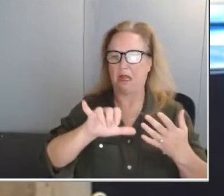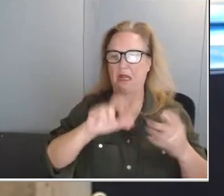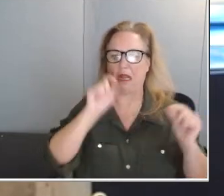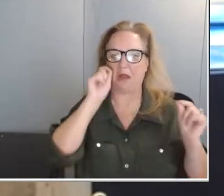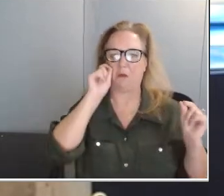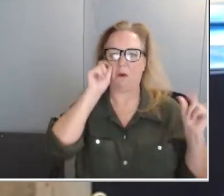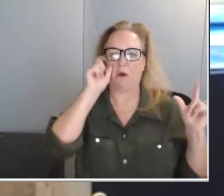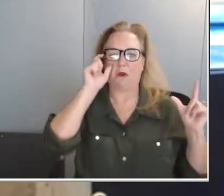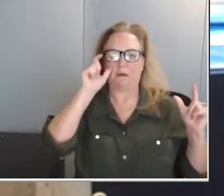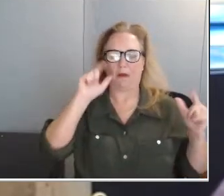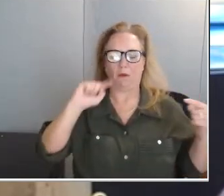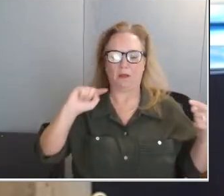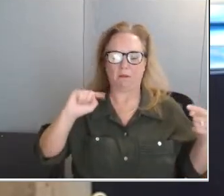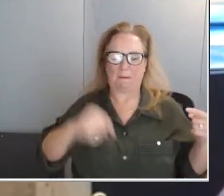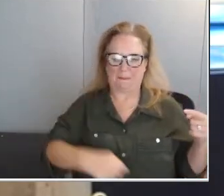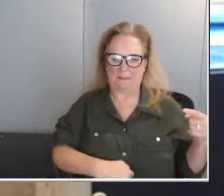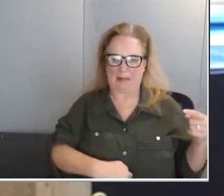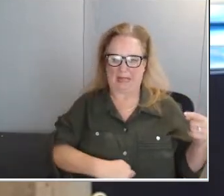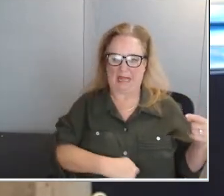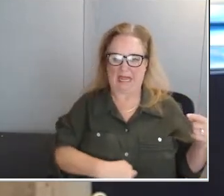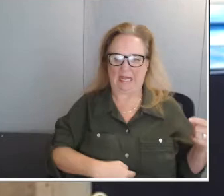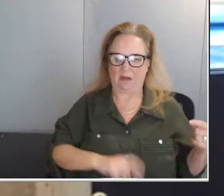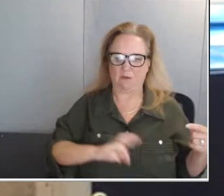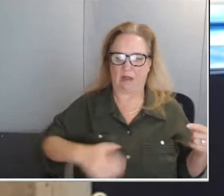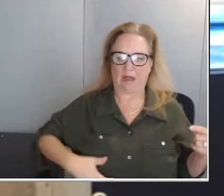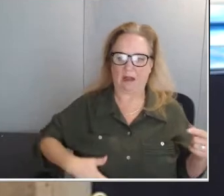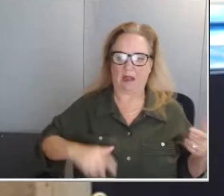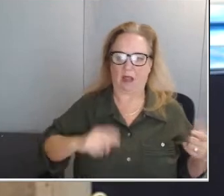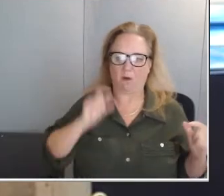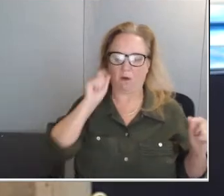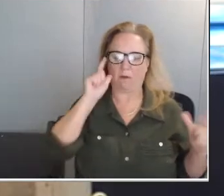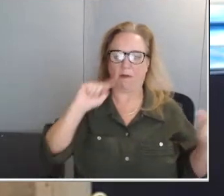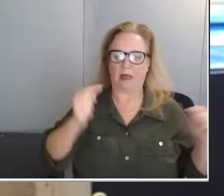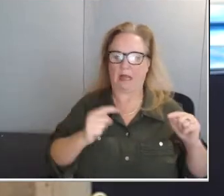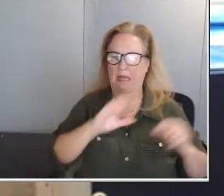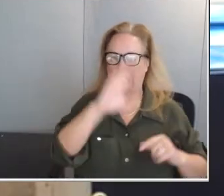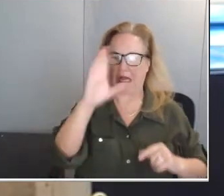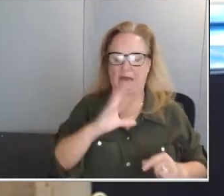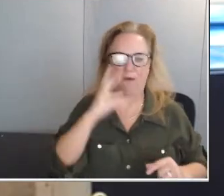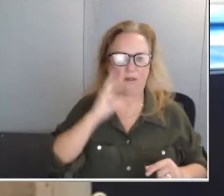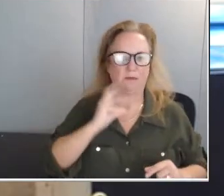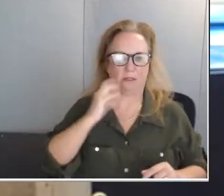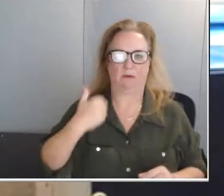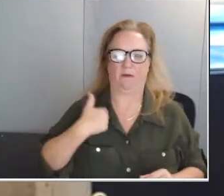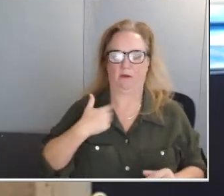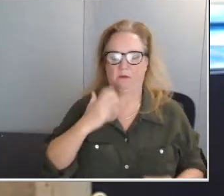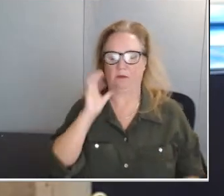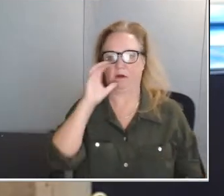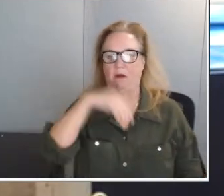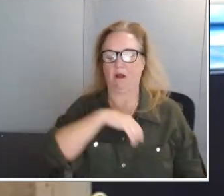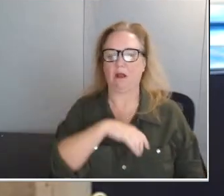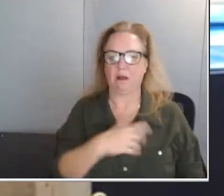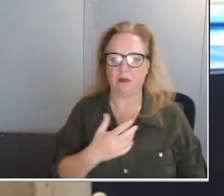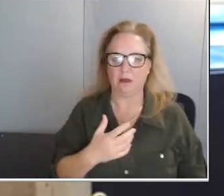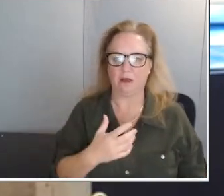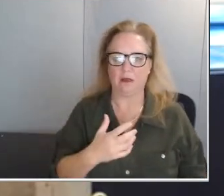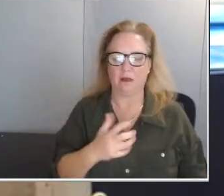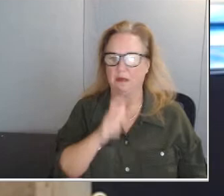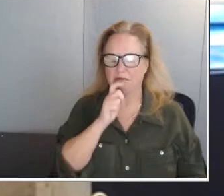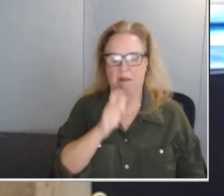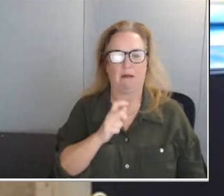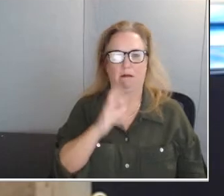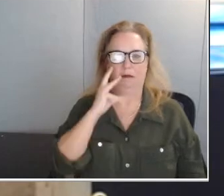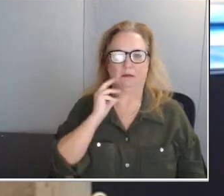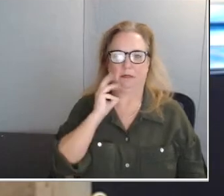up with a sharp pain right in my upper right abdomen, and pain that I'd never felt before. It was really bizarre. It was unlike any pain I'd